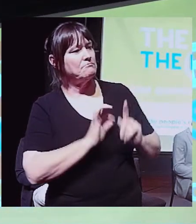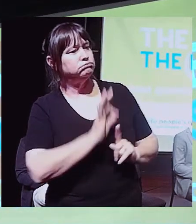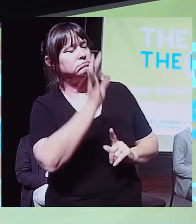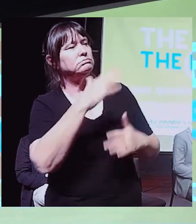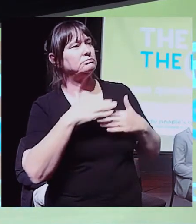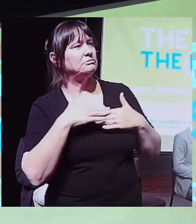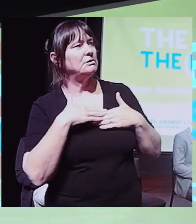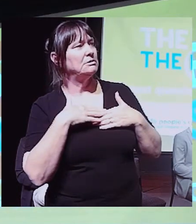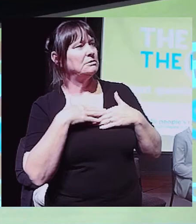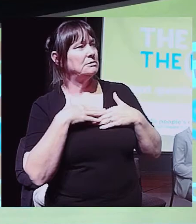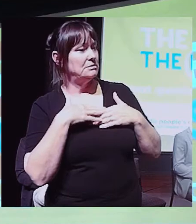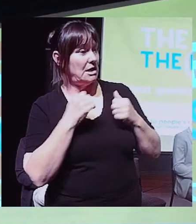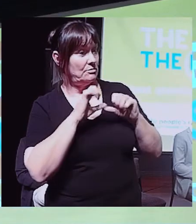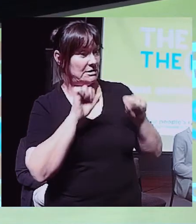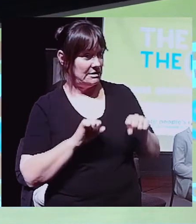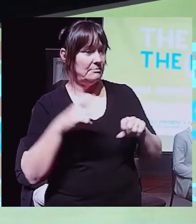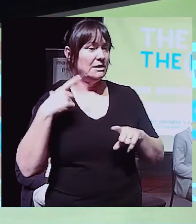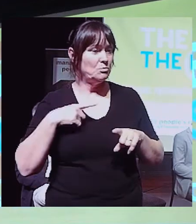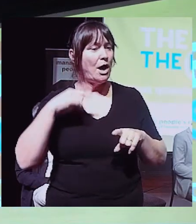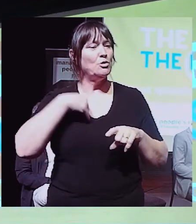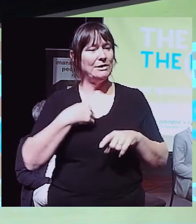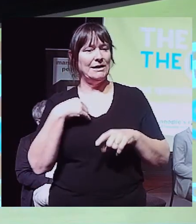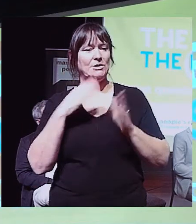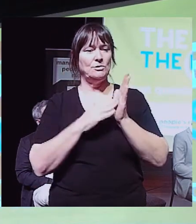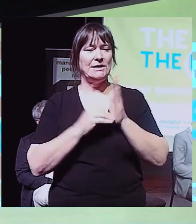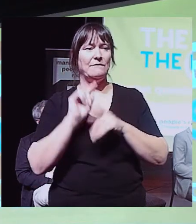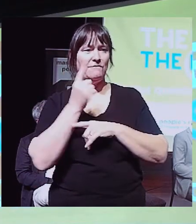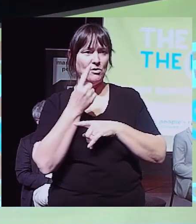and burn. That's why you need us back in the engine room trying to work